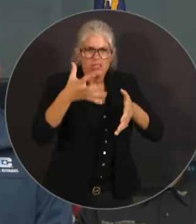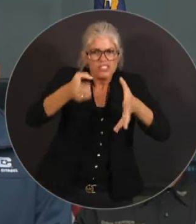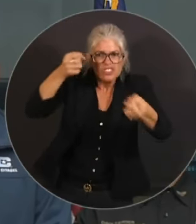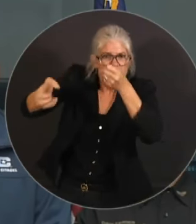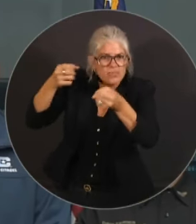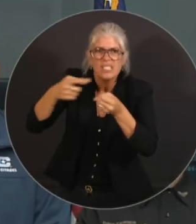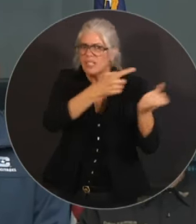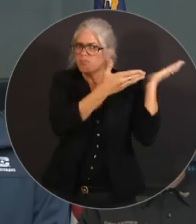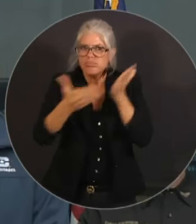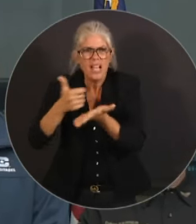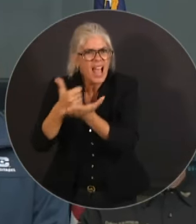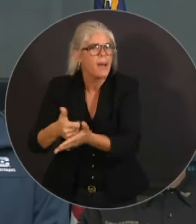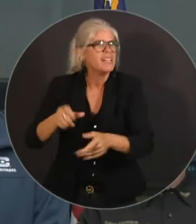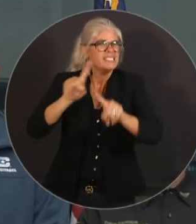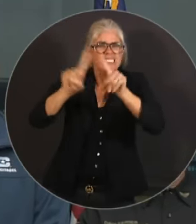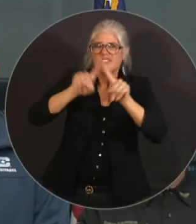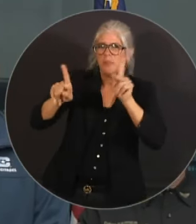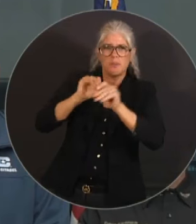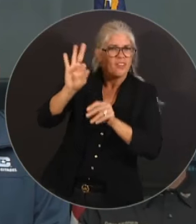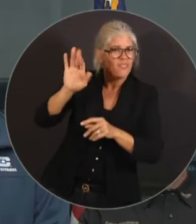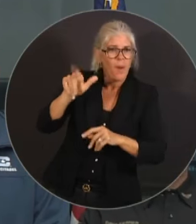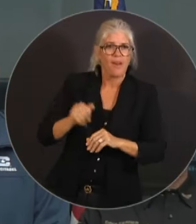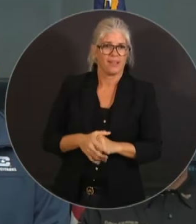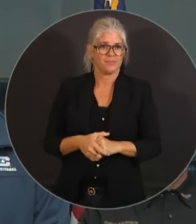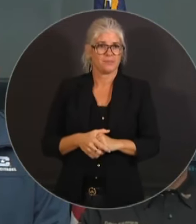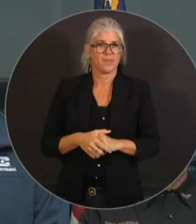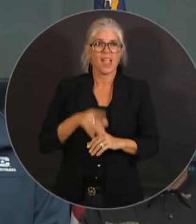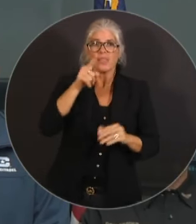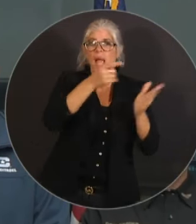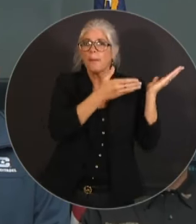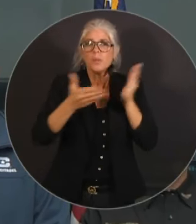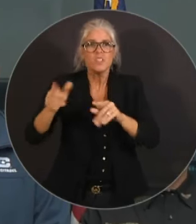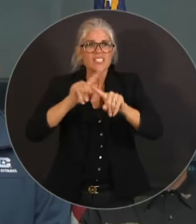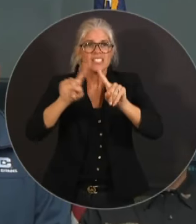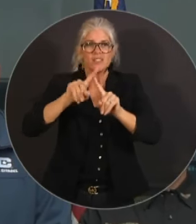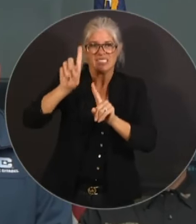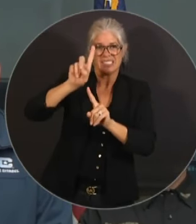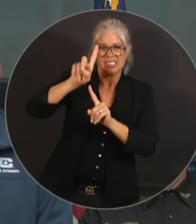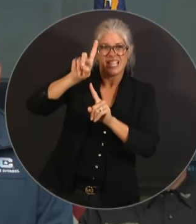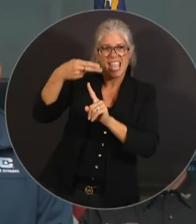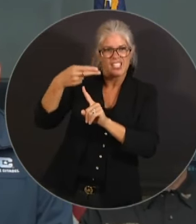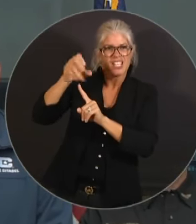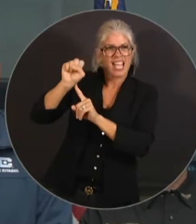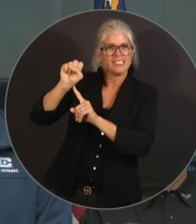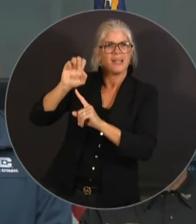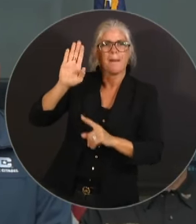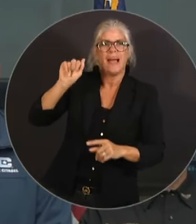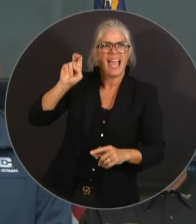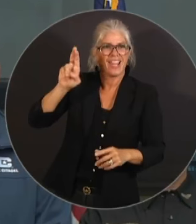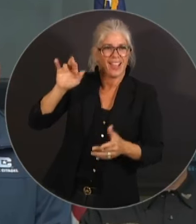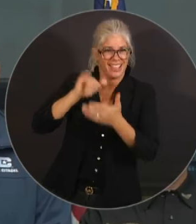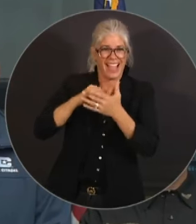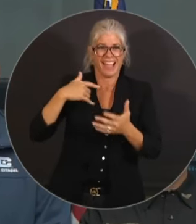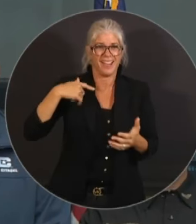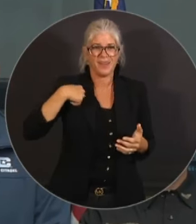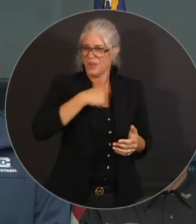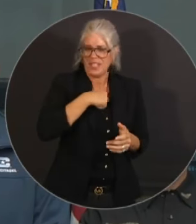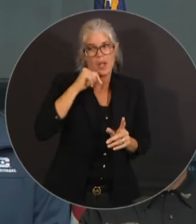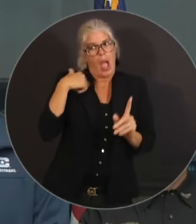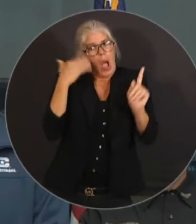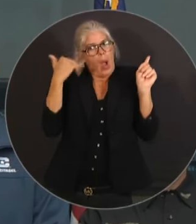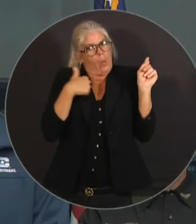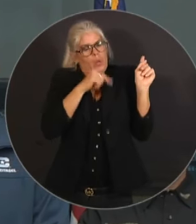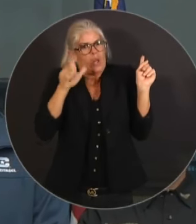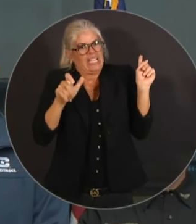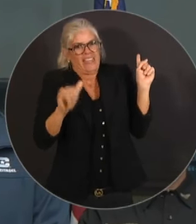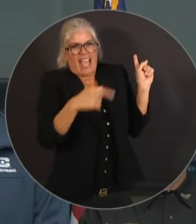are in Florida anyways, but they're mobilized under the DHS banner. That's great. Hopefully we don't need them, but we're assuming that